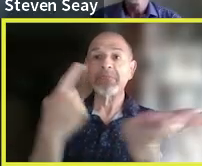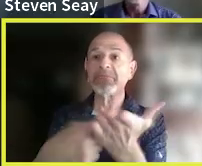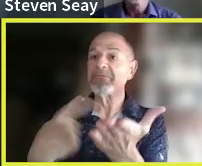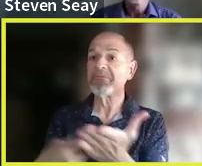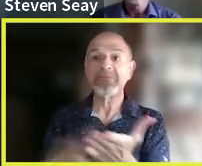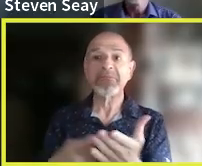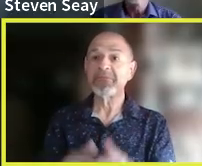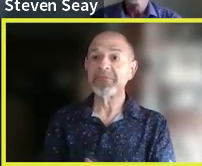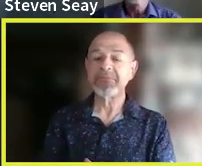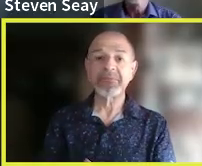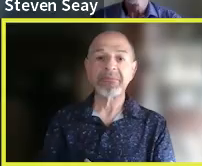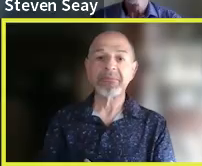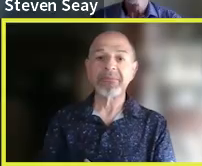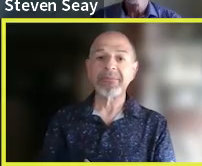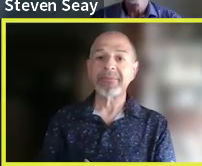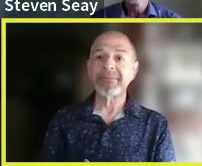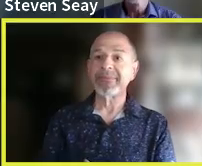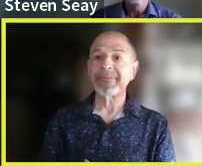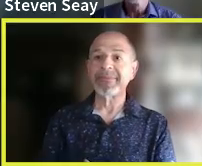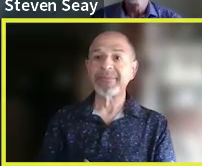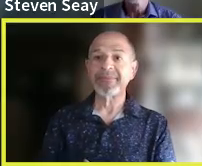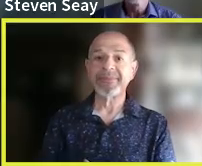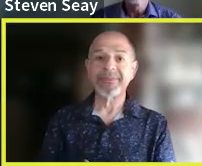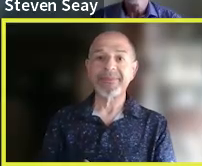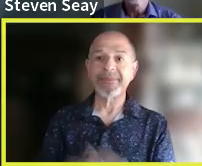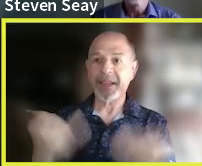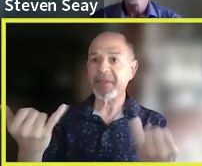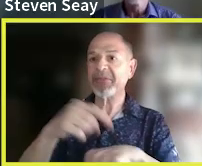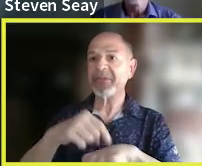share outside of what we've already shared collectively?